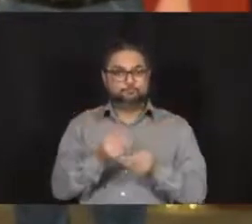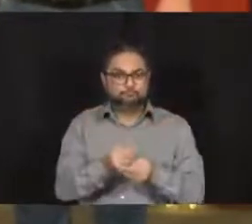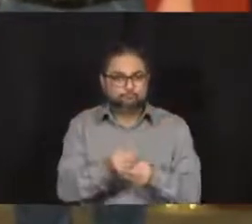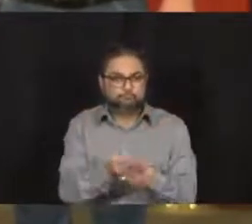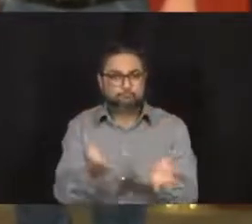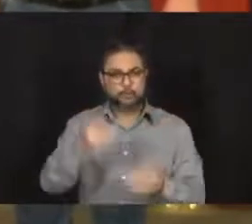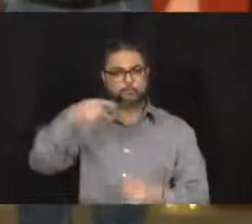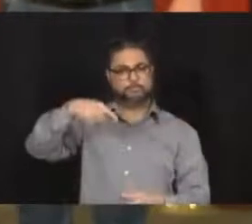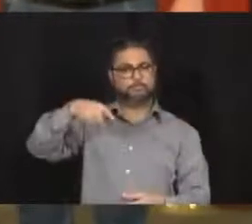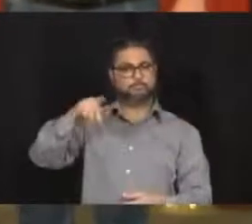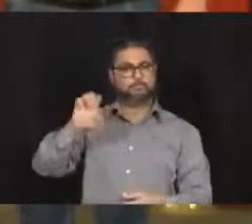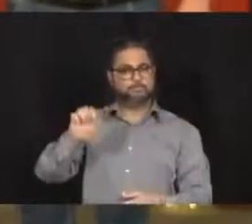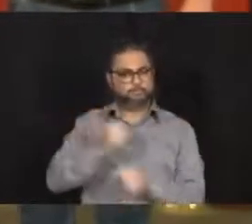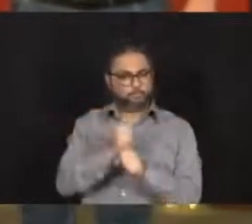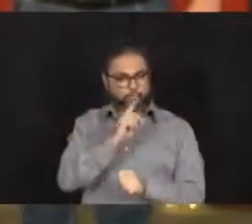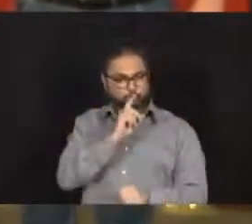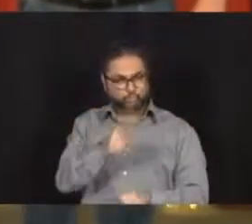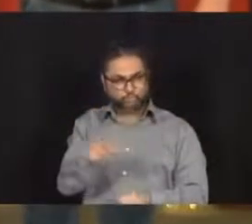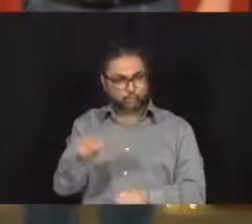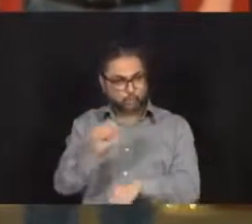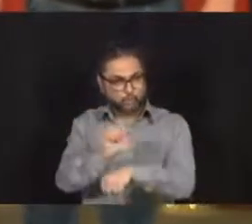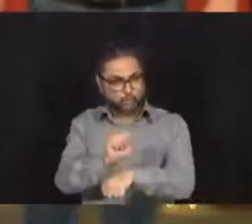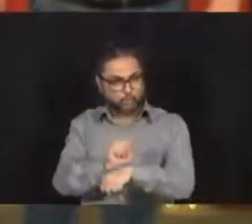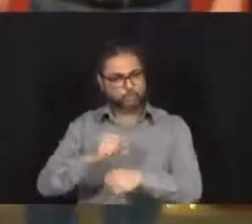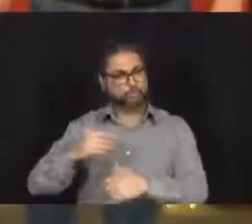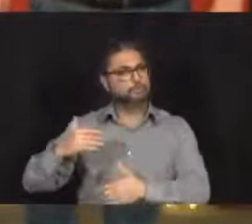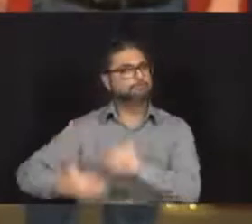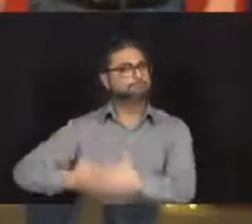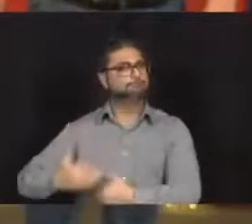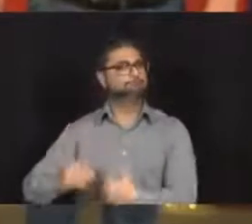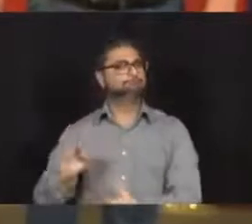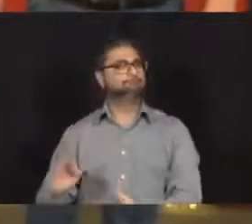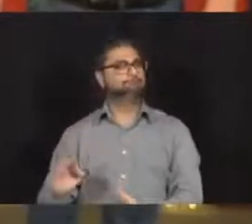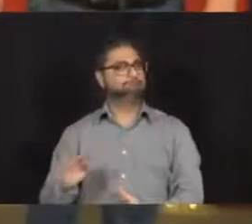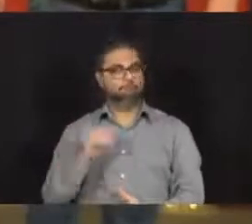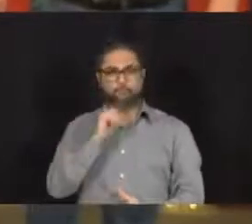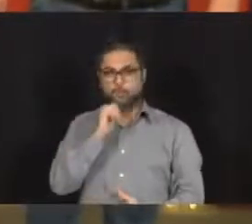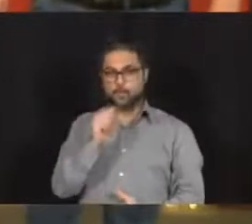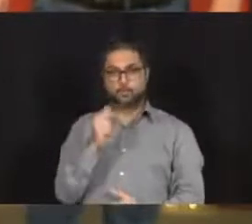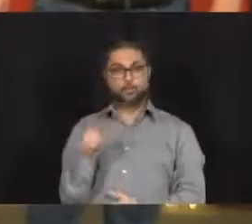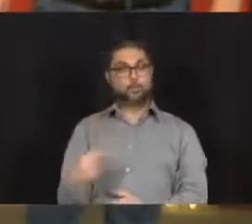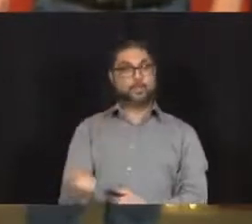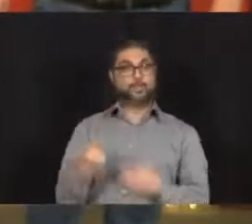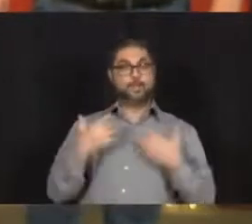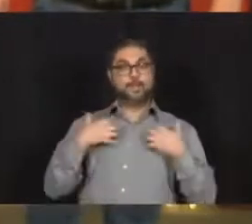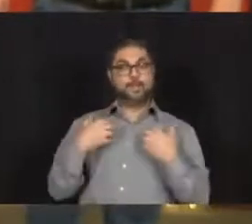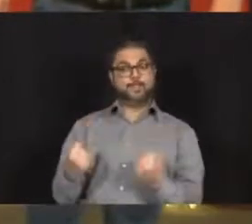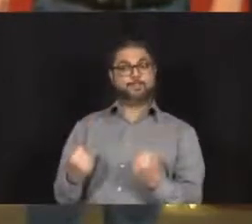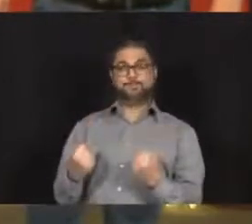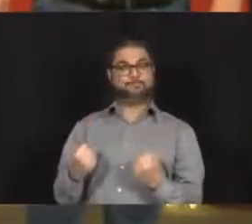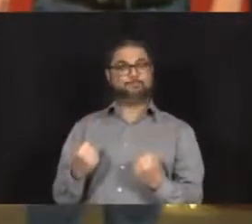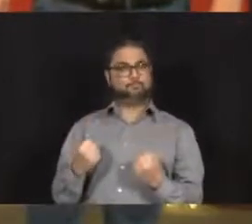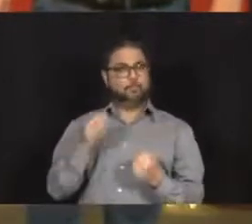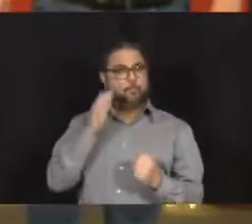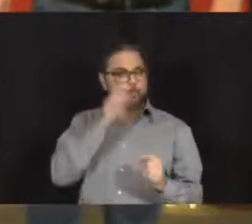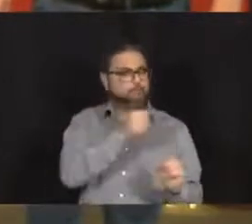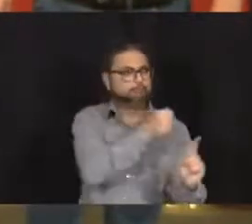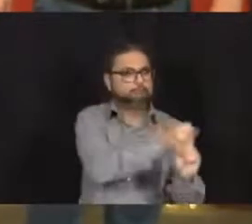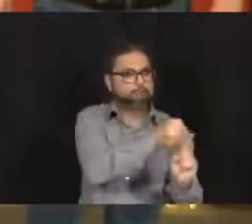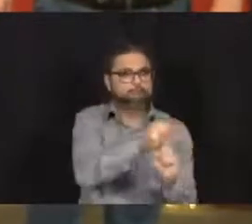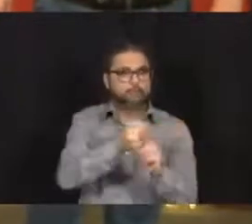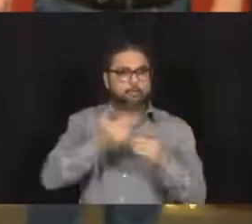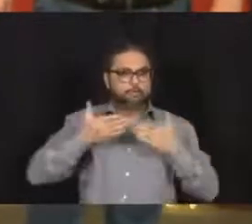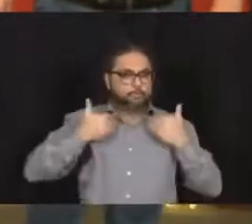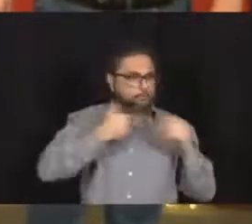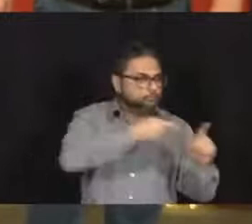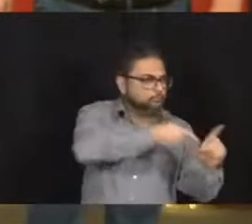this scans a number of ministries and jurisdictions. So we need to make sure, first of all, all that people have the equipment that they need, also that